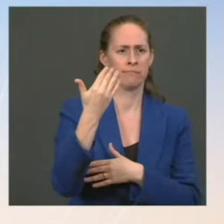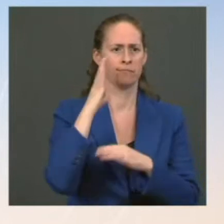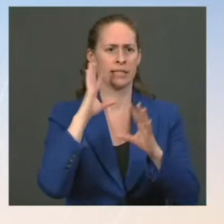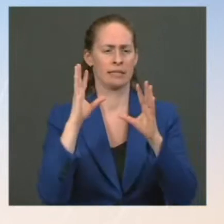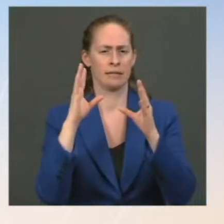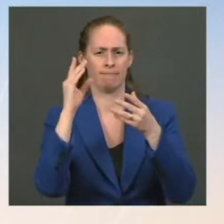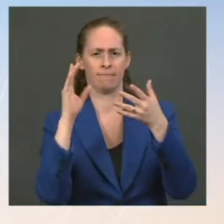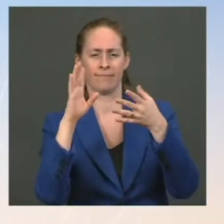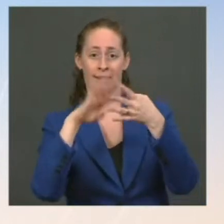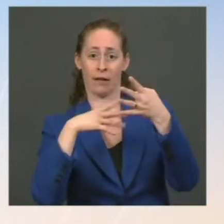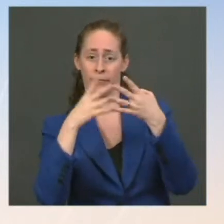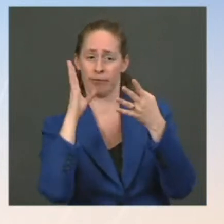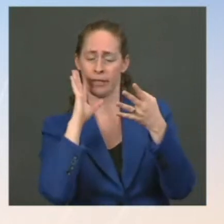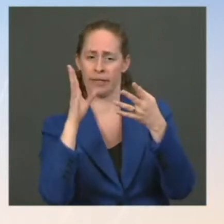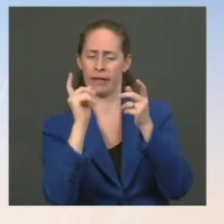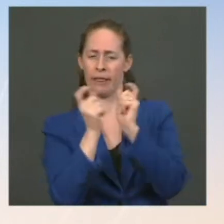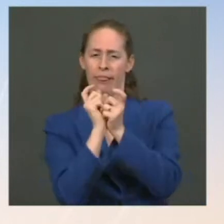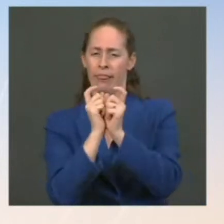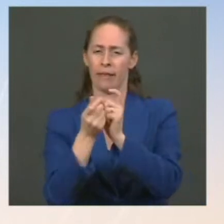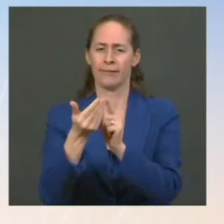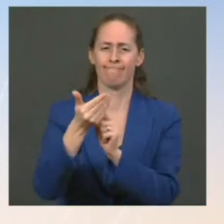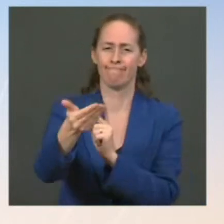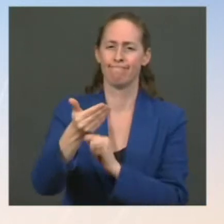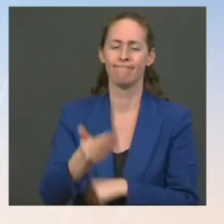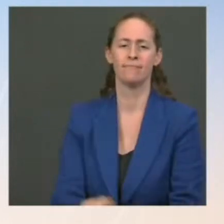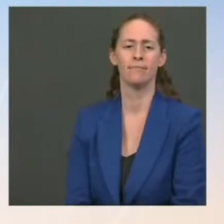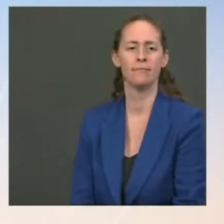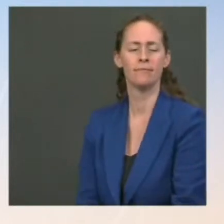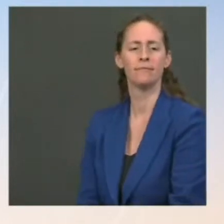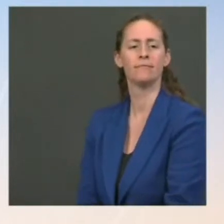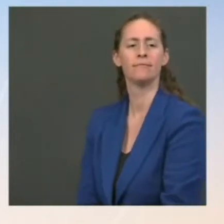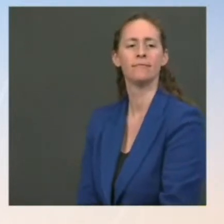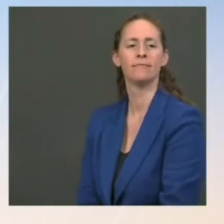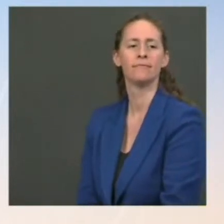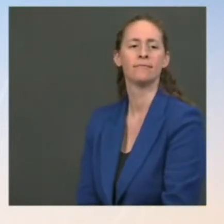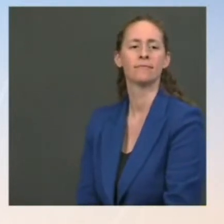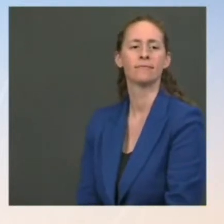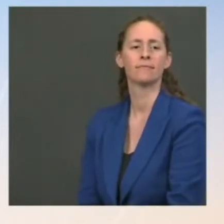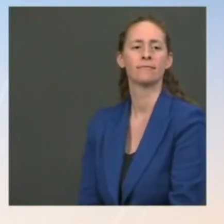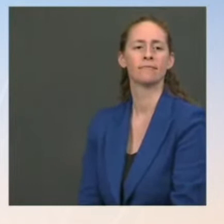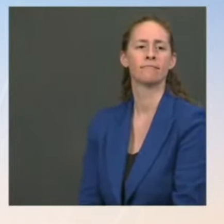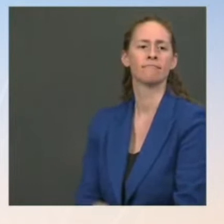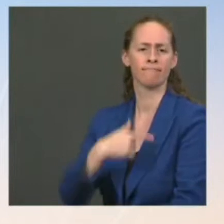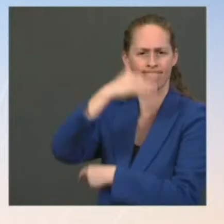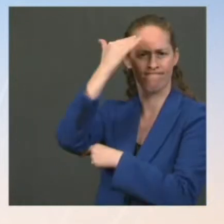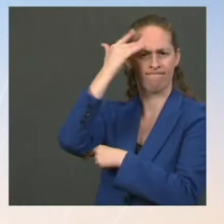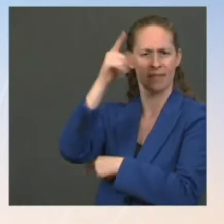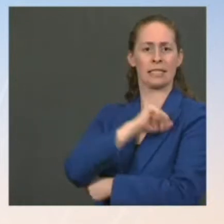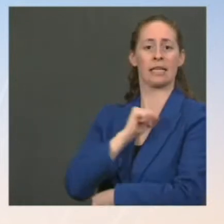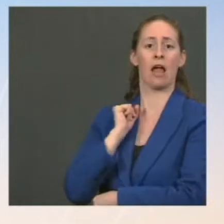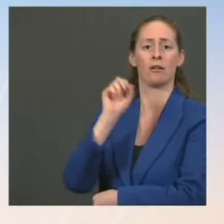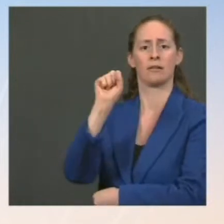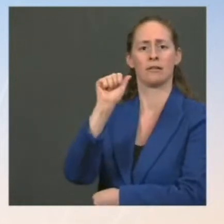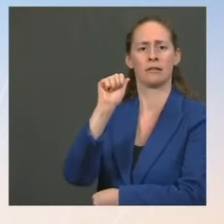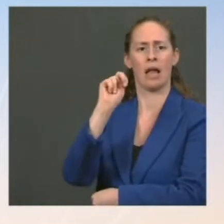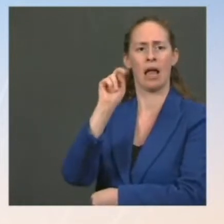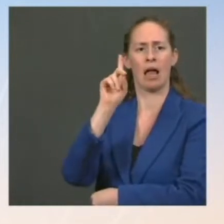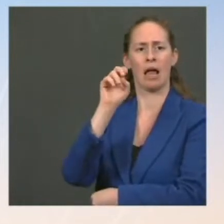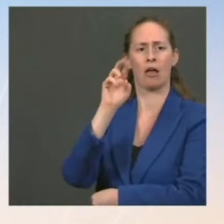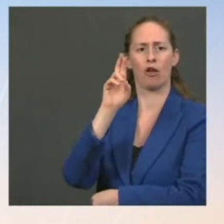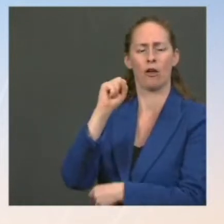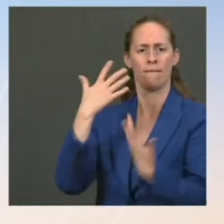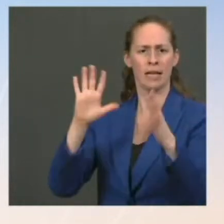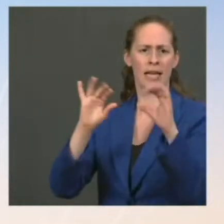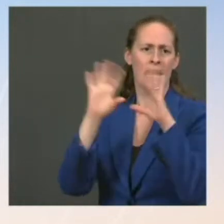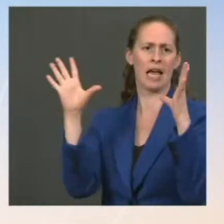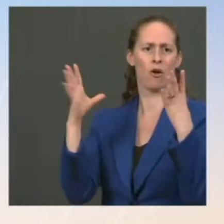like Congresswoman Jayapal, Senator Sanders have said they are open to hearing what somebody wants to cut from